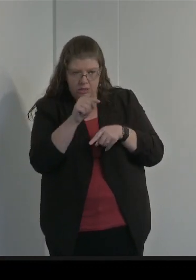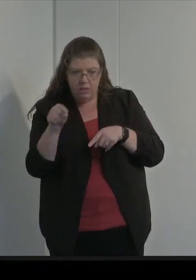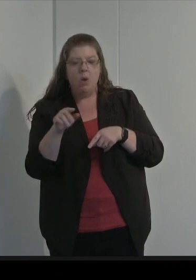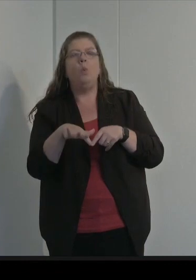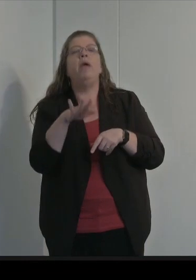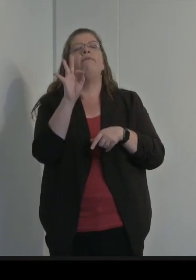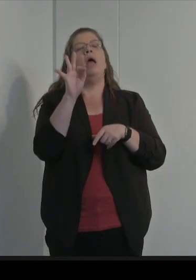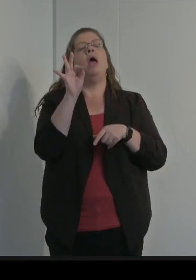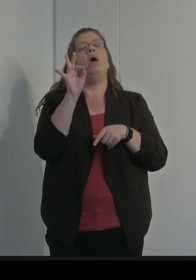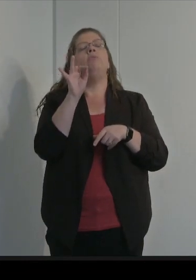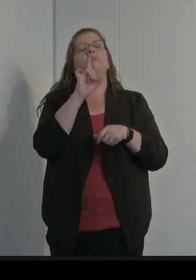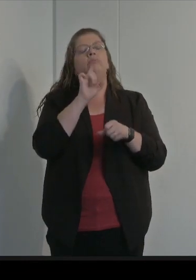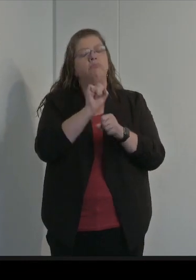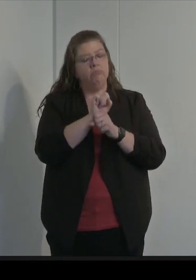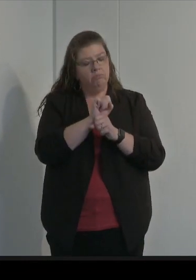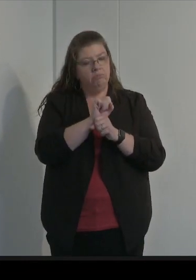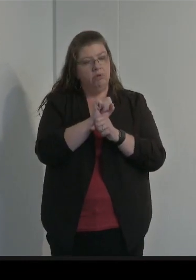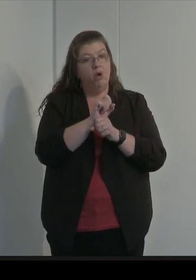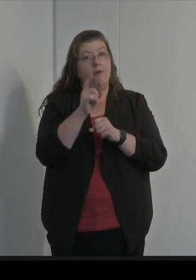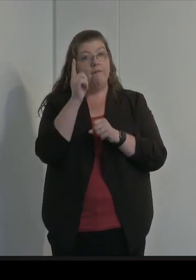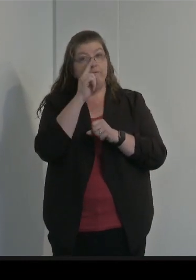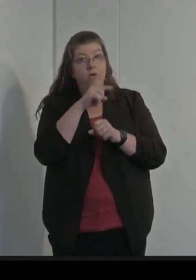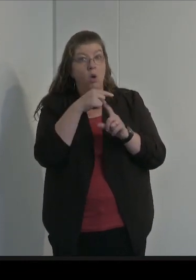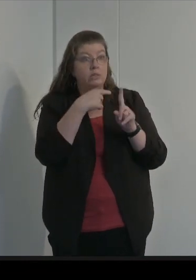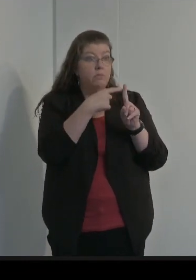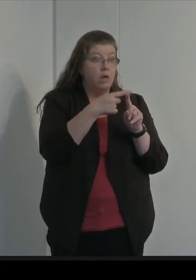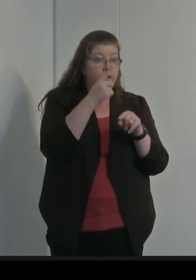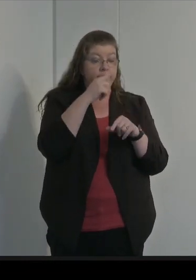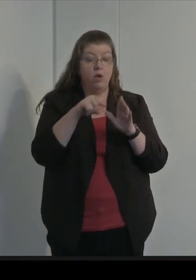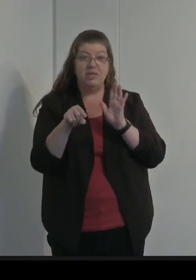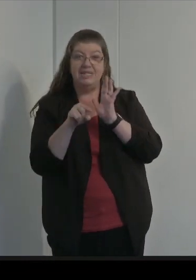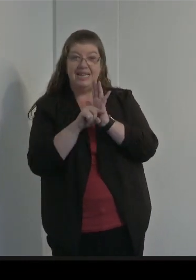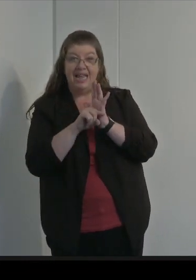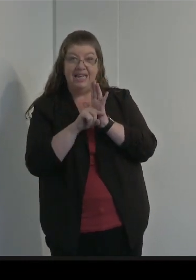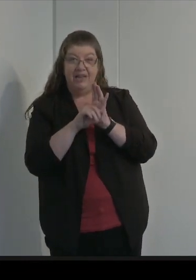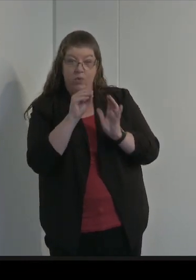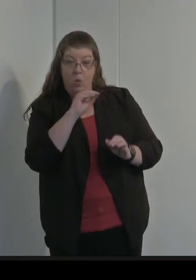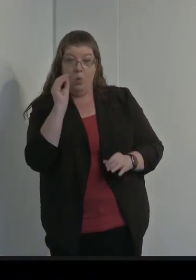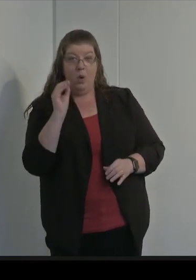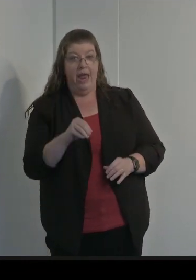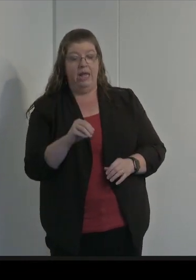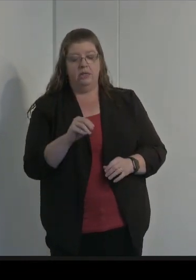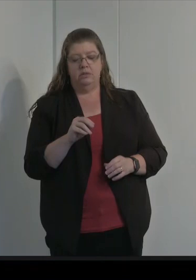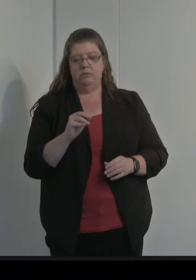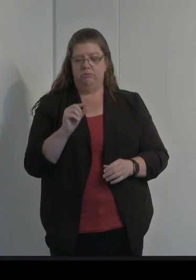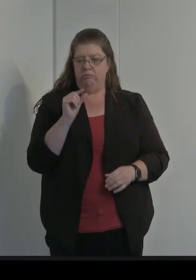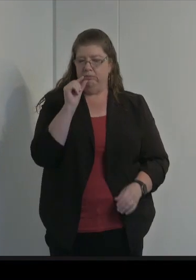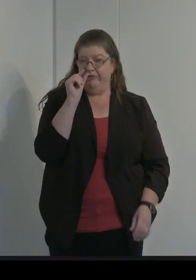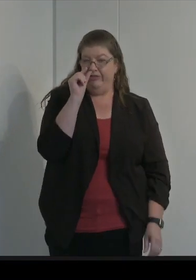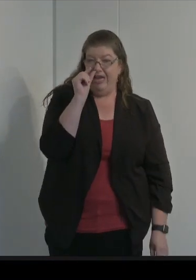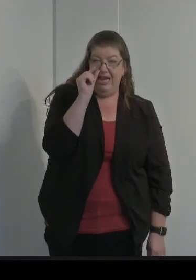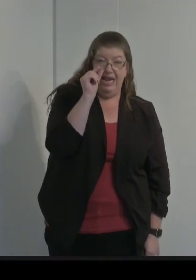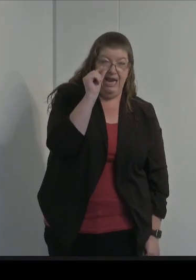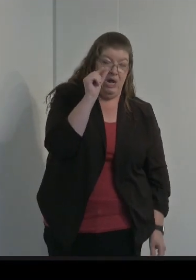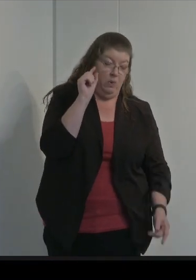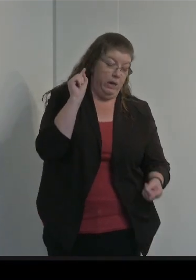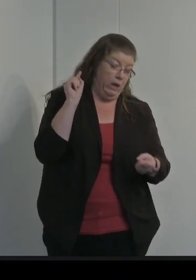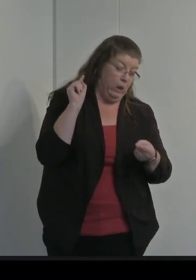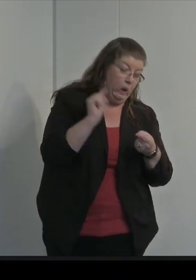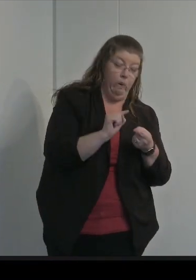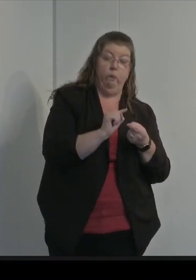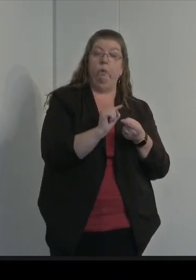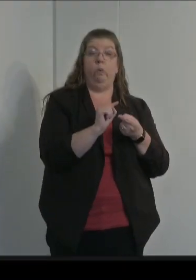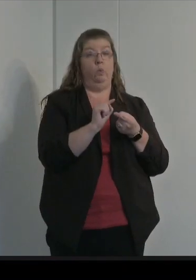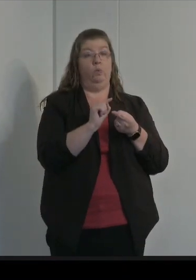found that our false positive and false negative rates are very, very low. I mean, you